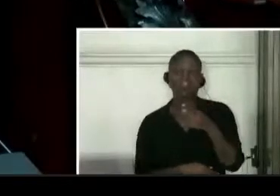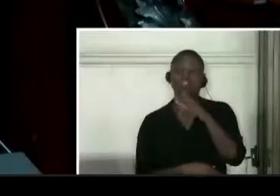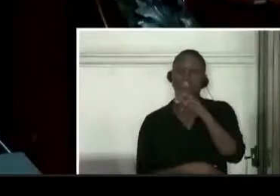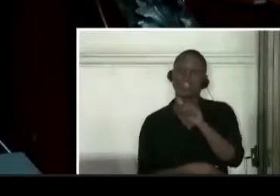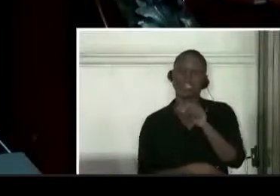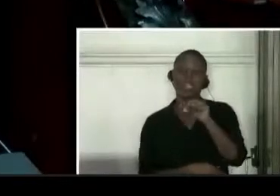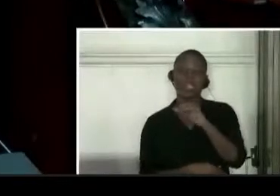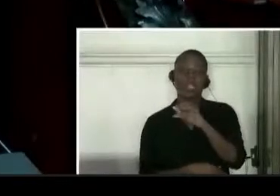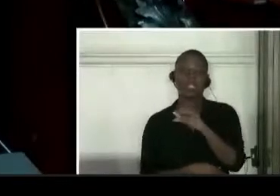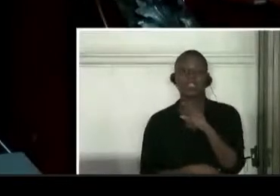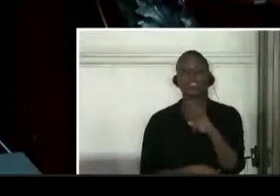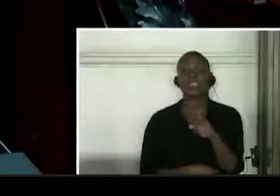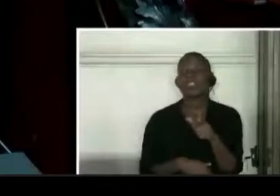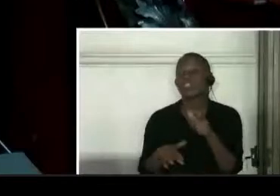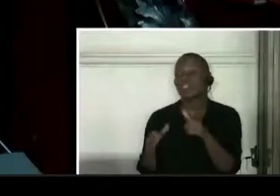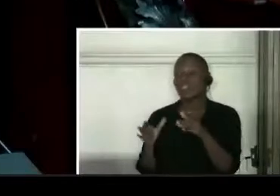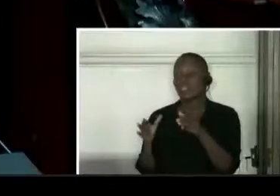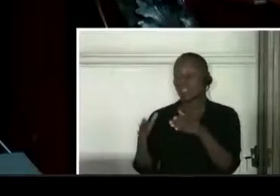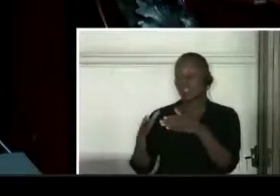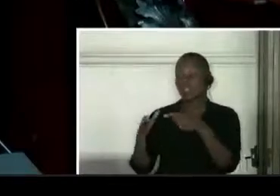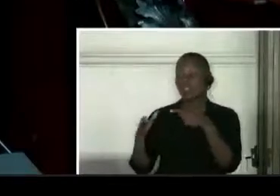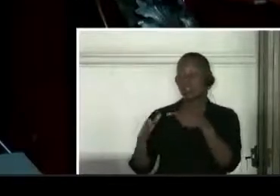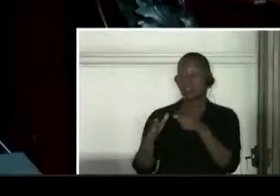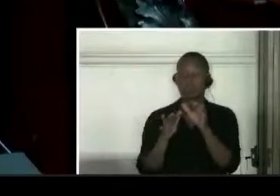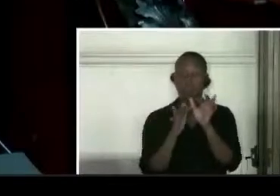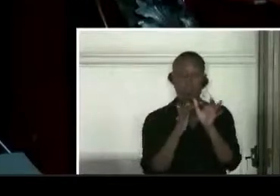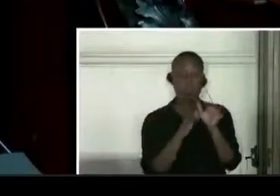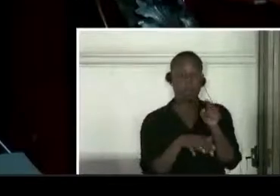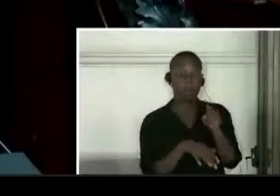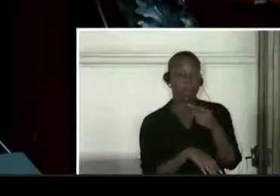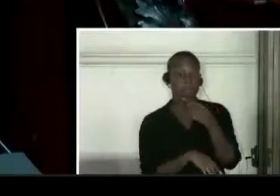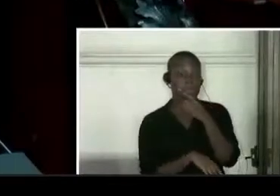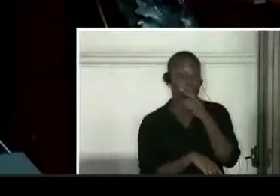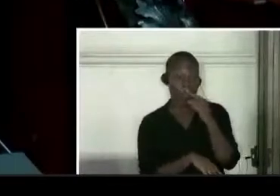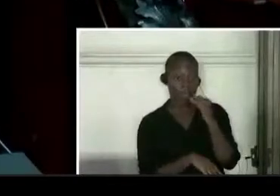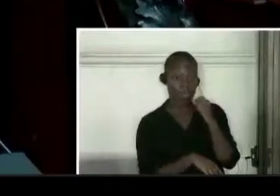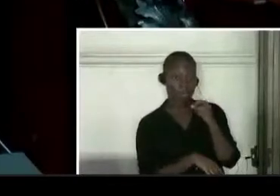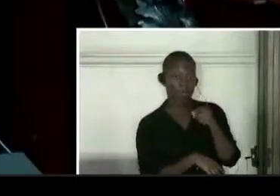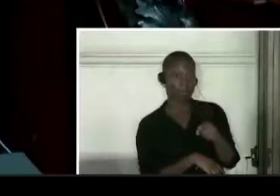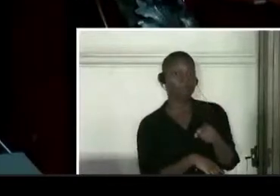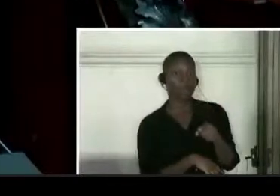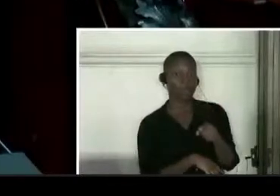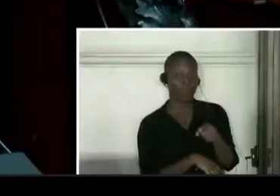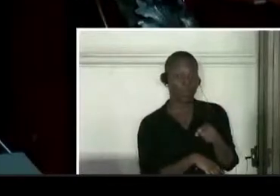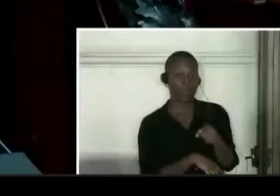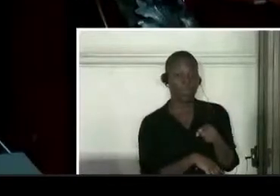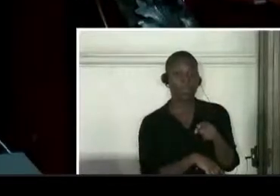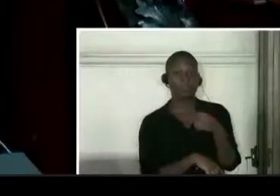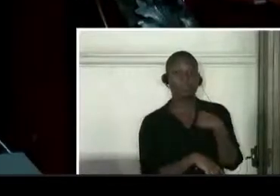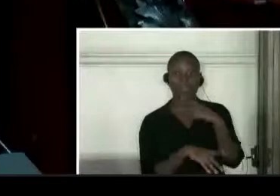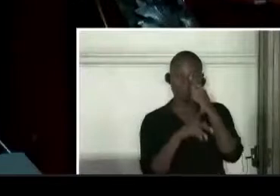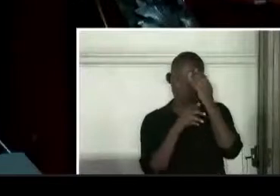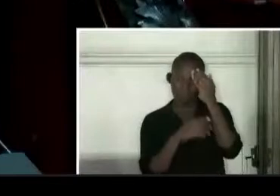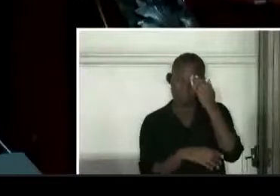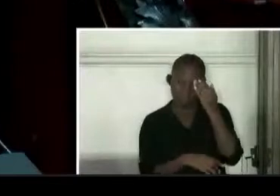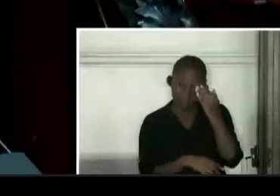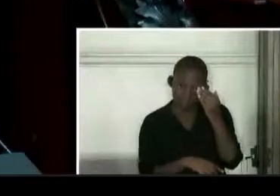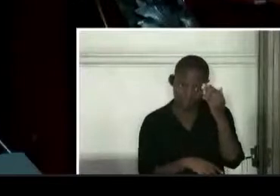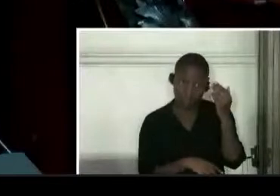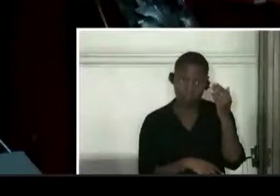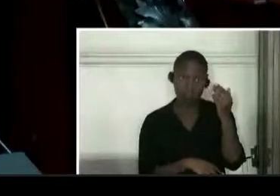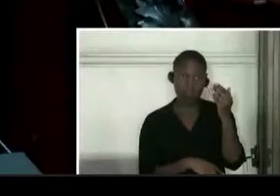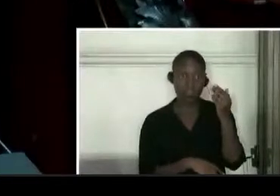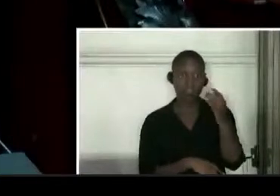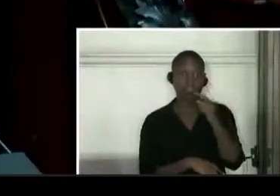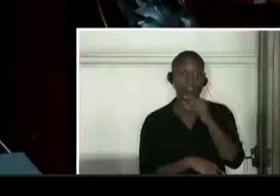Congress, Umbutho wabantu. I greet you in the name of Inqola Emasondo Sondo, okwathi when it was